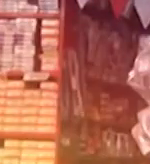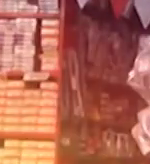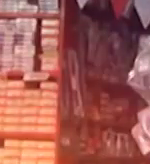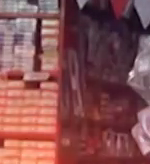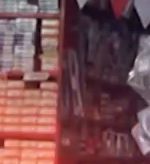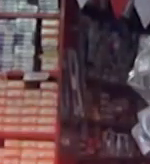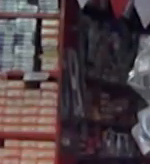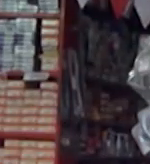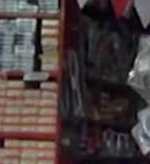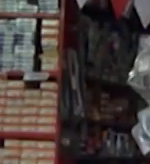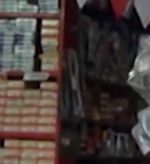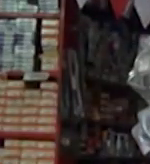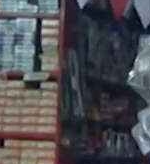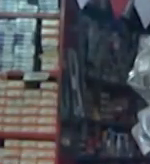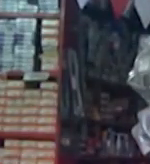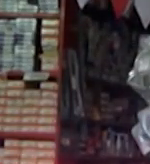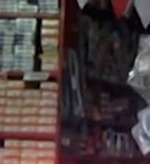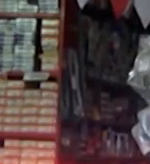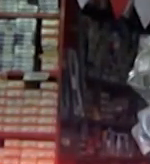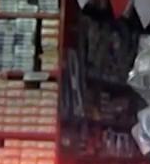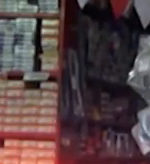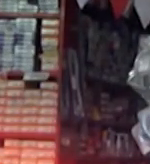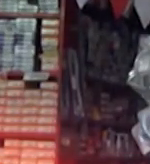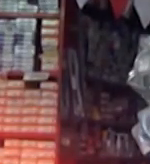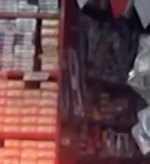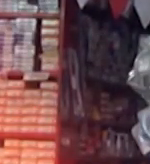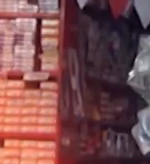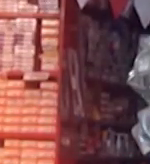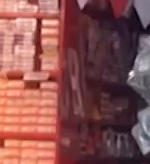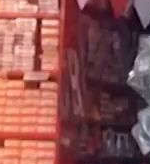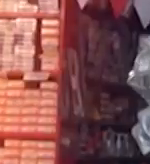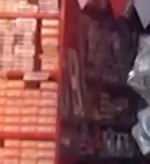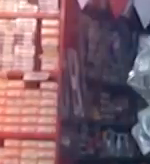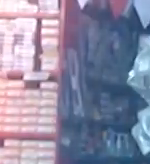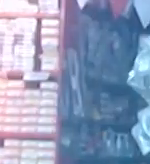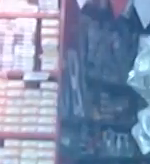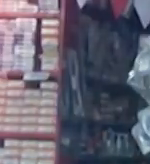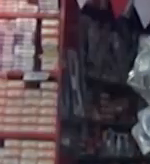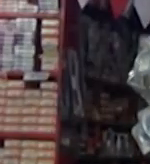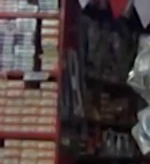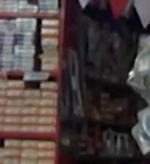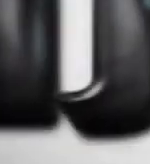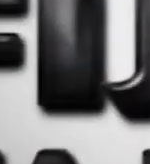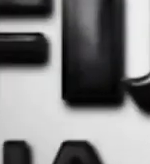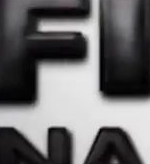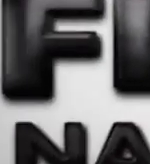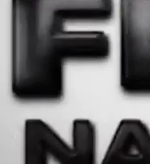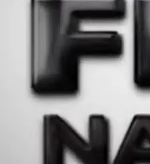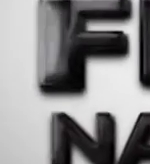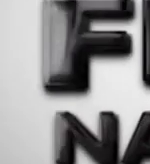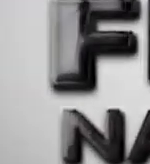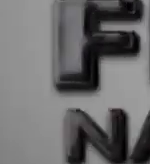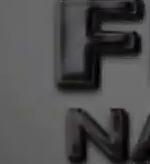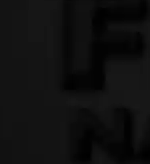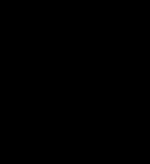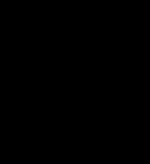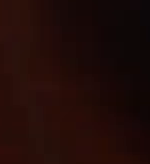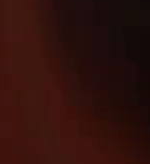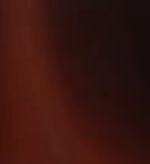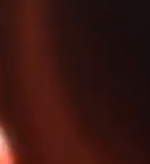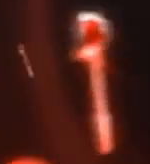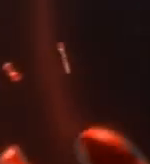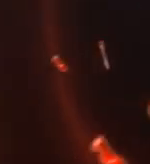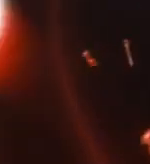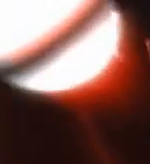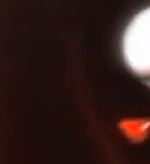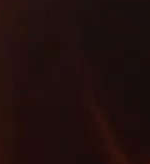pula nadang ko aprosan ngarse go erkraki do televe on barong na Radio Fiji 1 nandomo ibit. Radio Fiji 1 nandomo ibit.